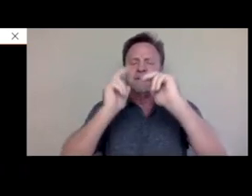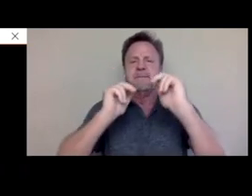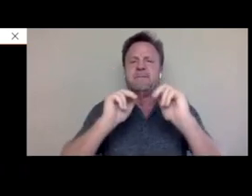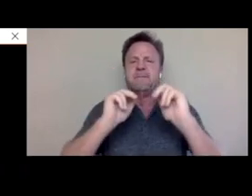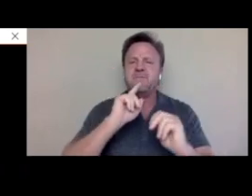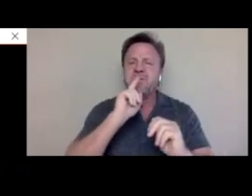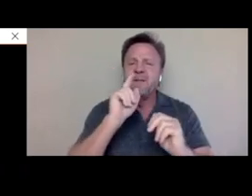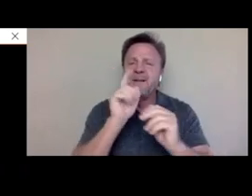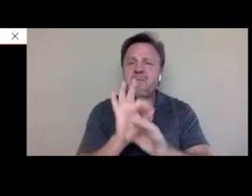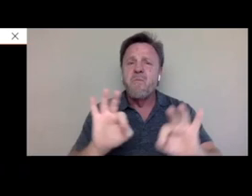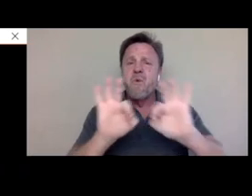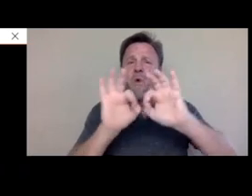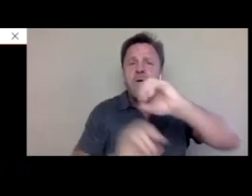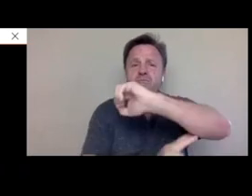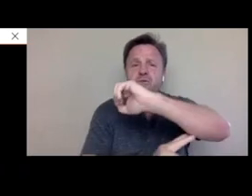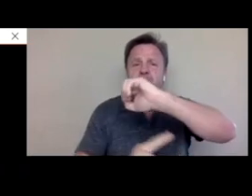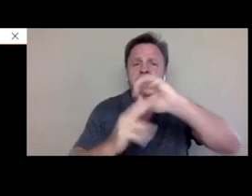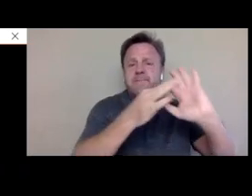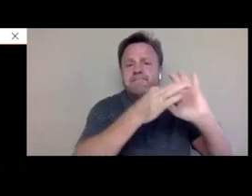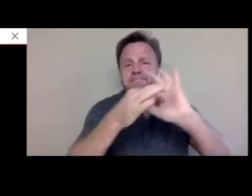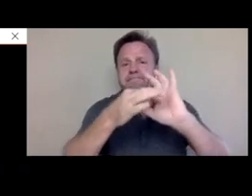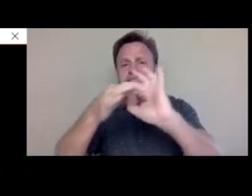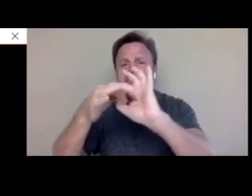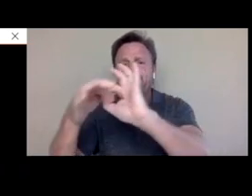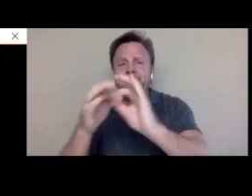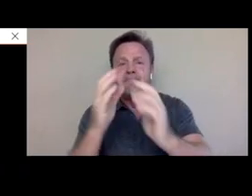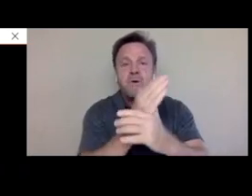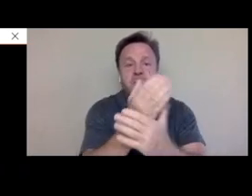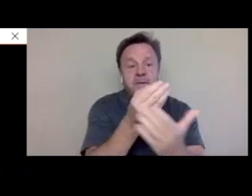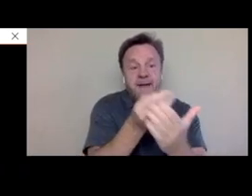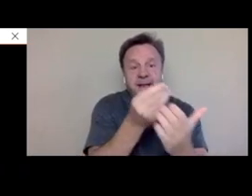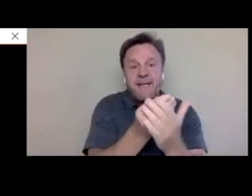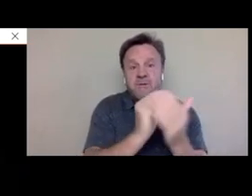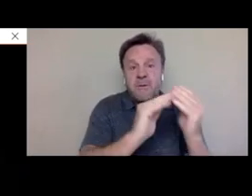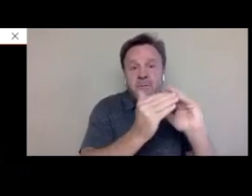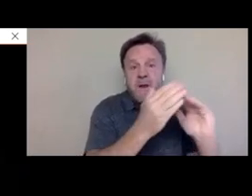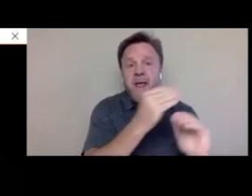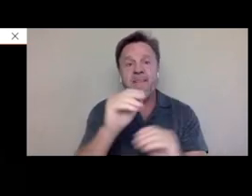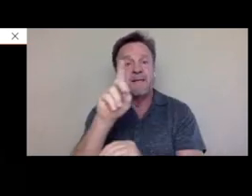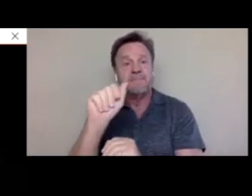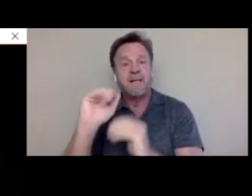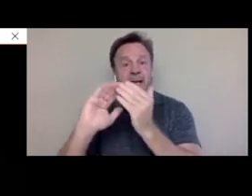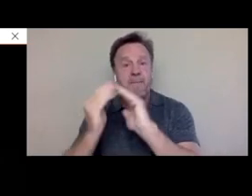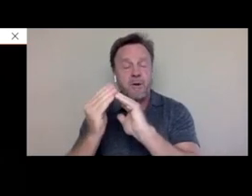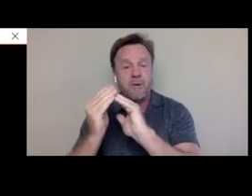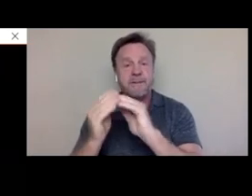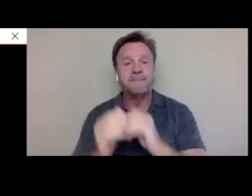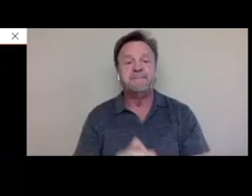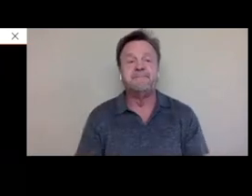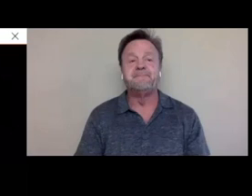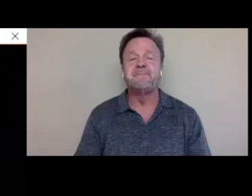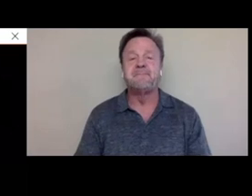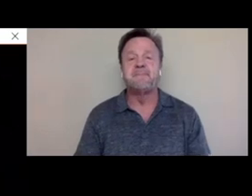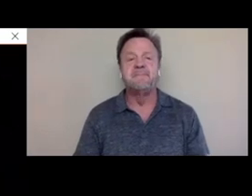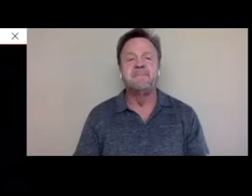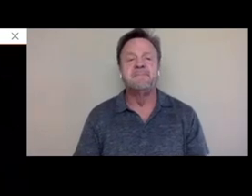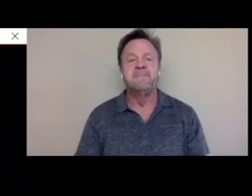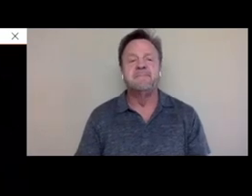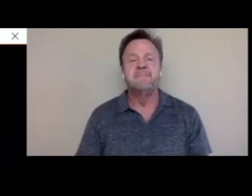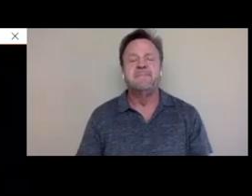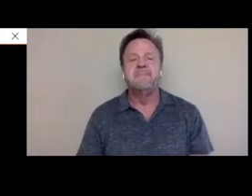bridges between the financial community and the disability community. Next slide, please.